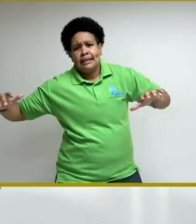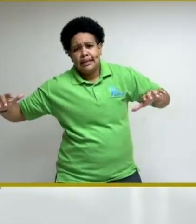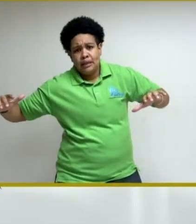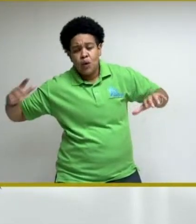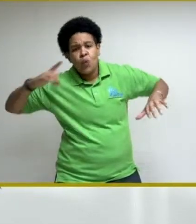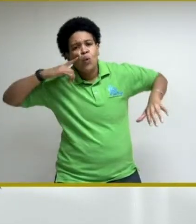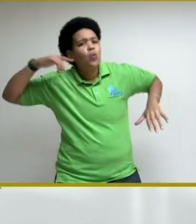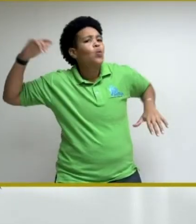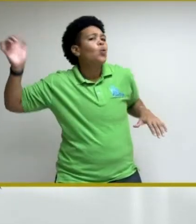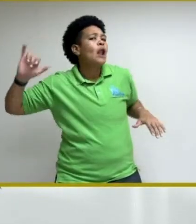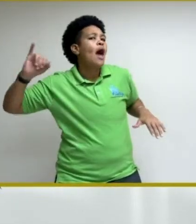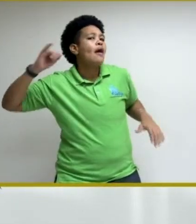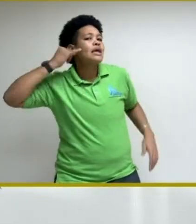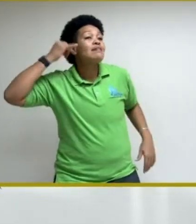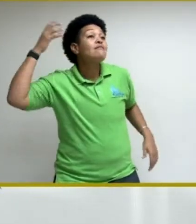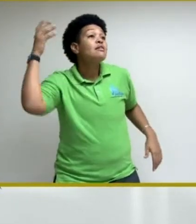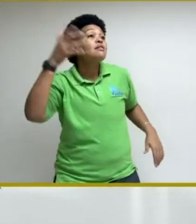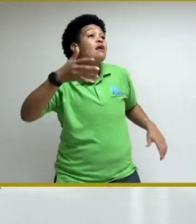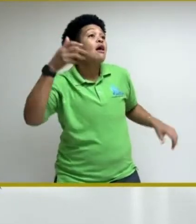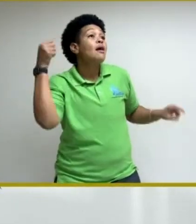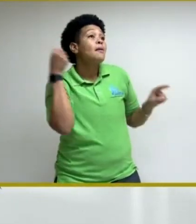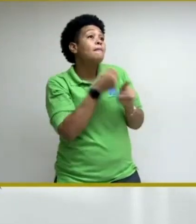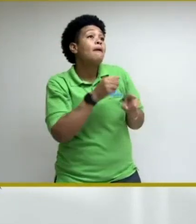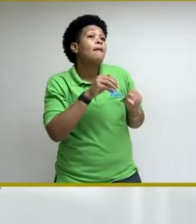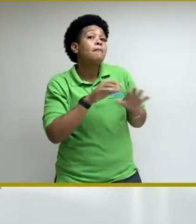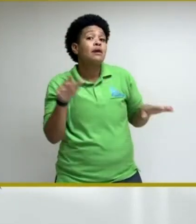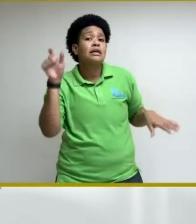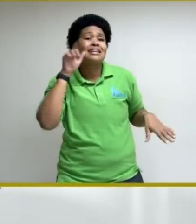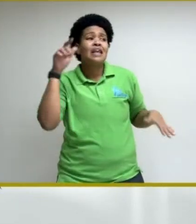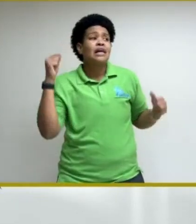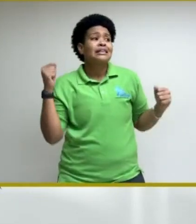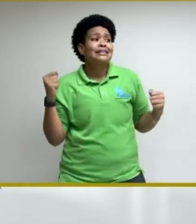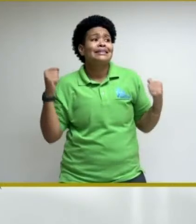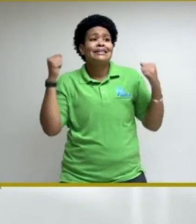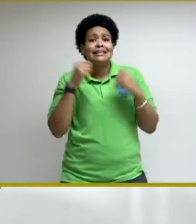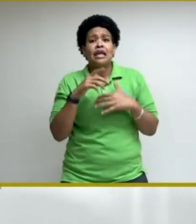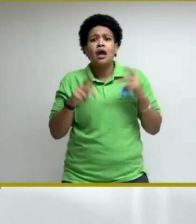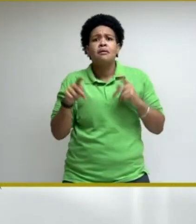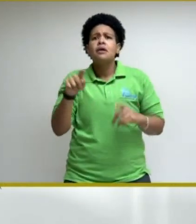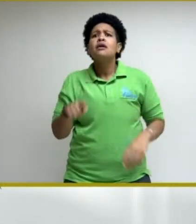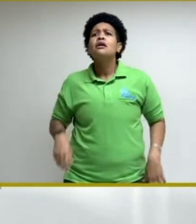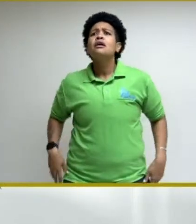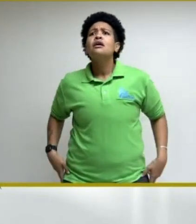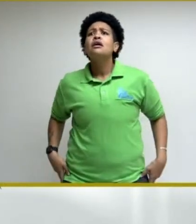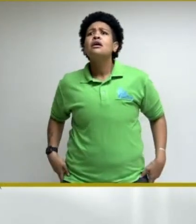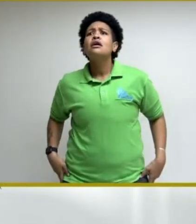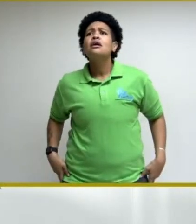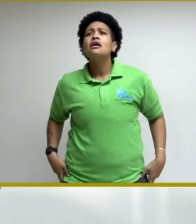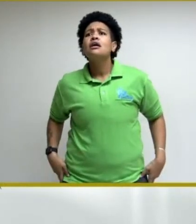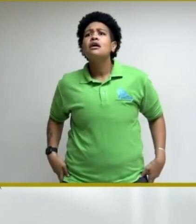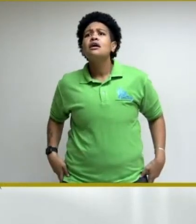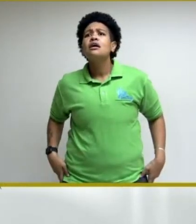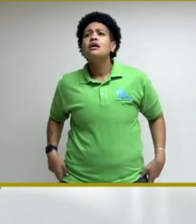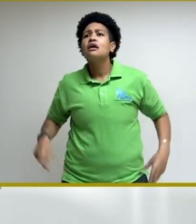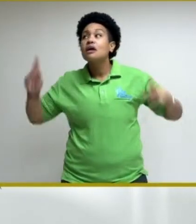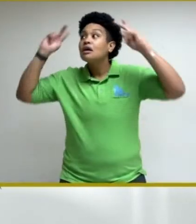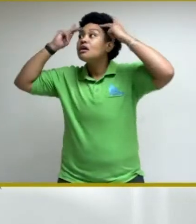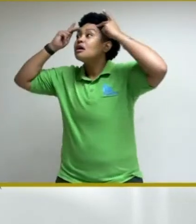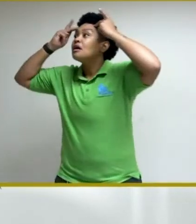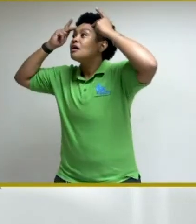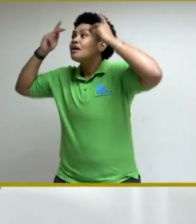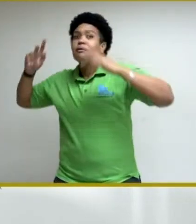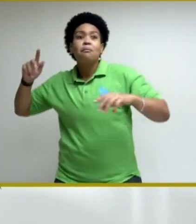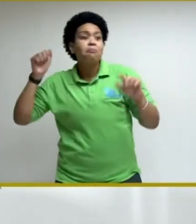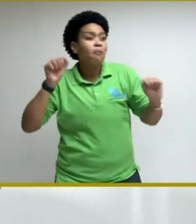that. And it's not an attempt to scare the population into or to panic the